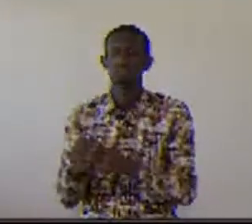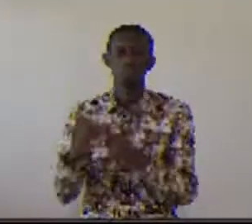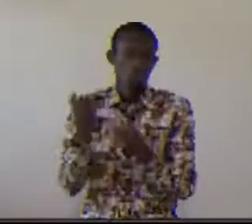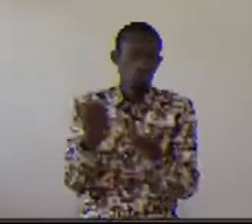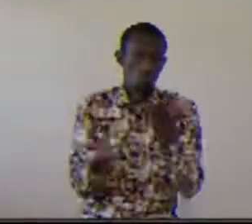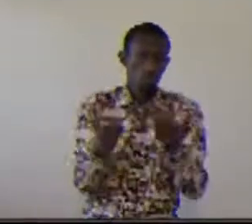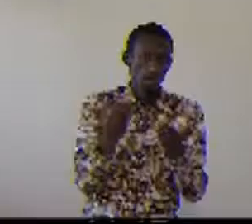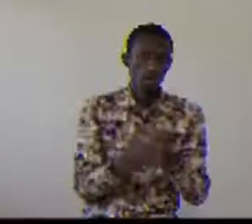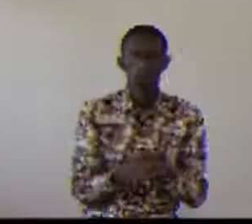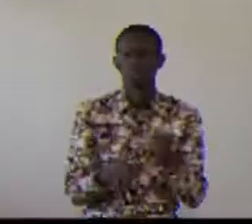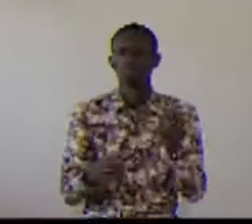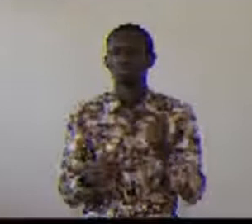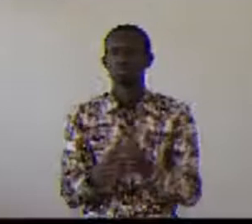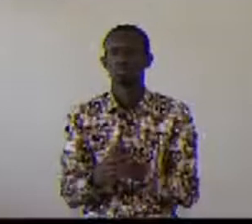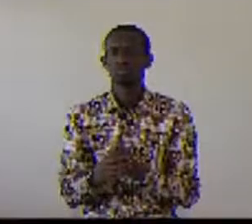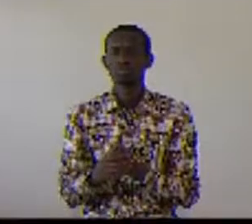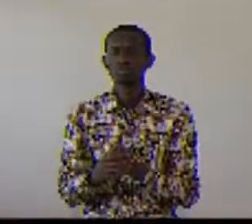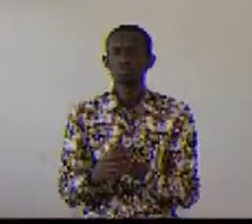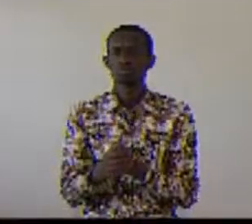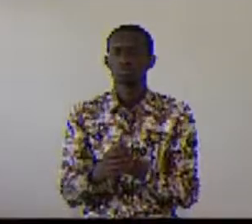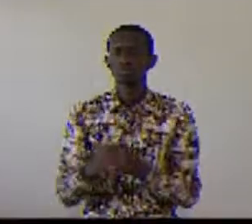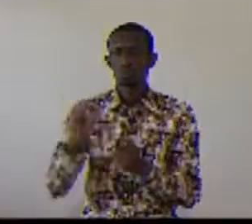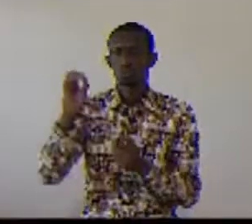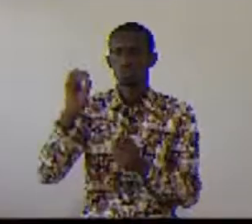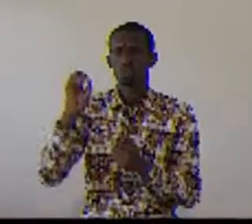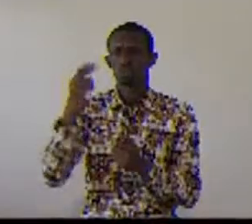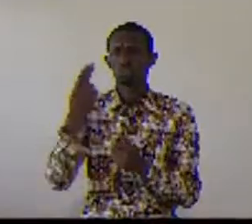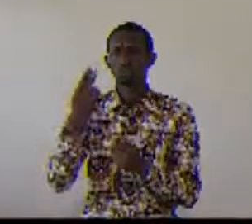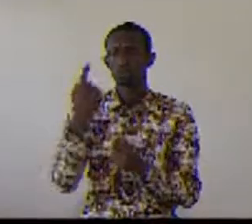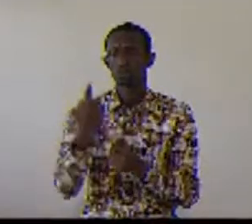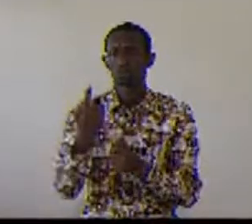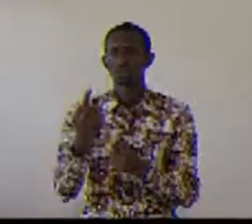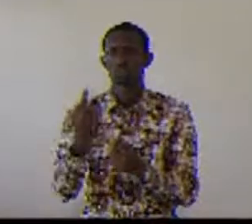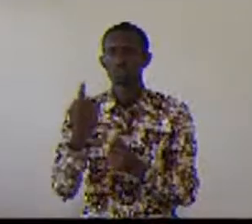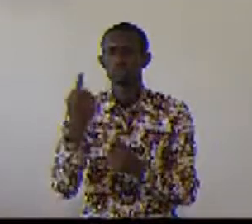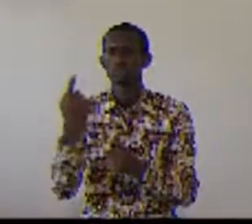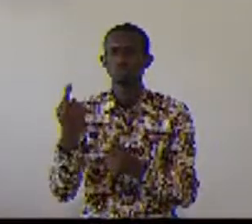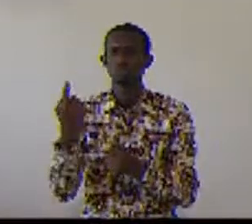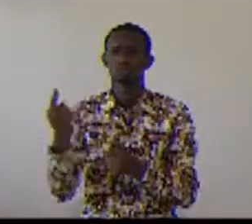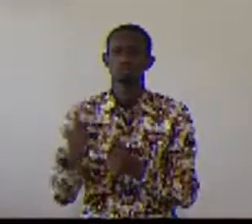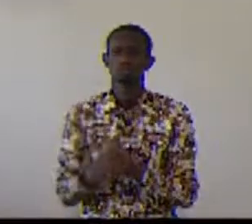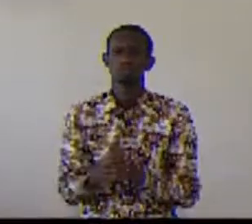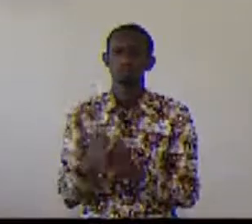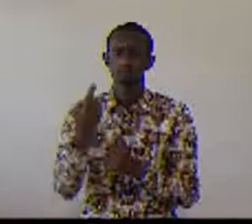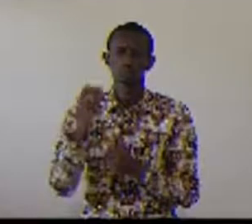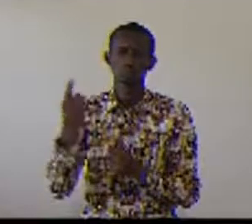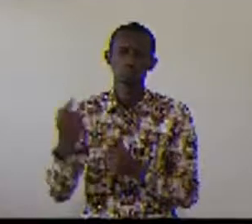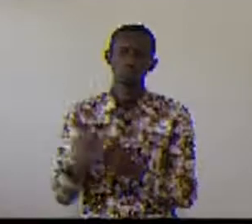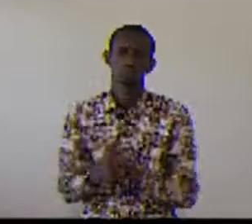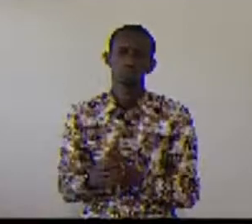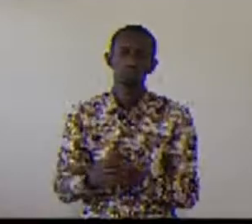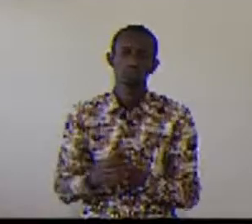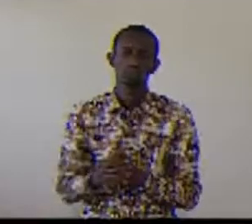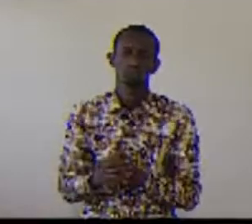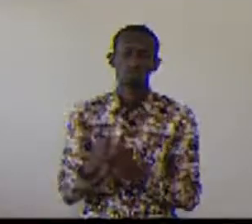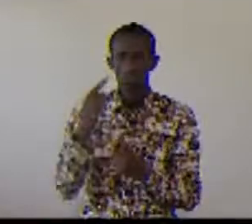is 101. So you can see that the melting temperature in nonmetals, it increases as you go